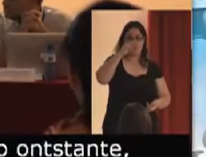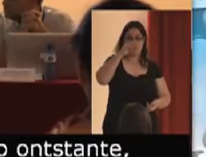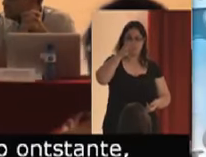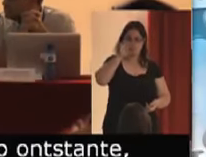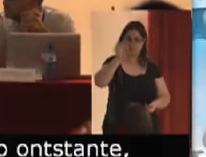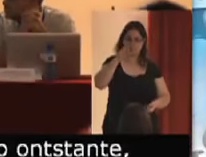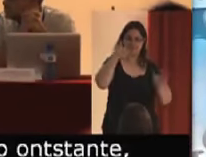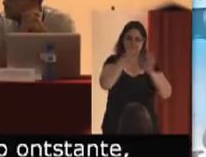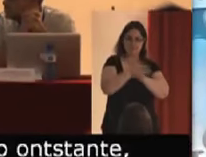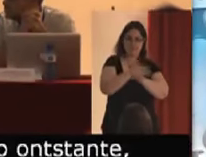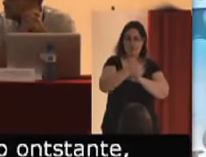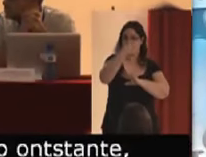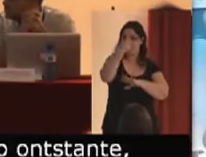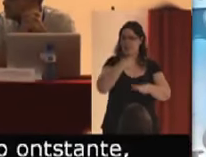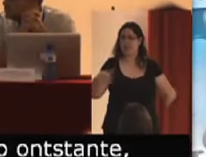having